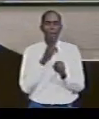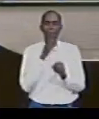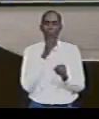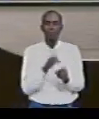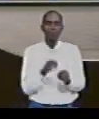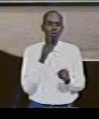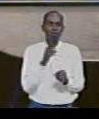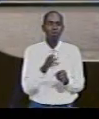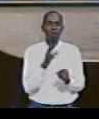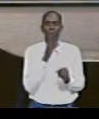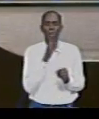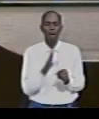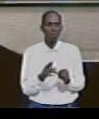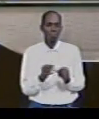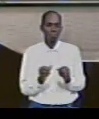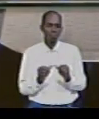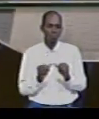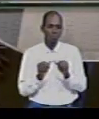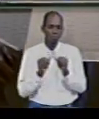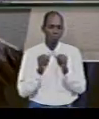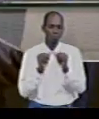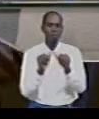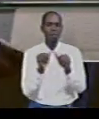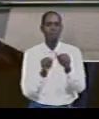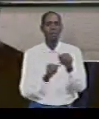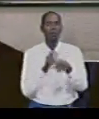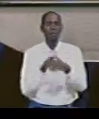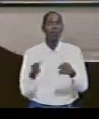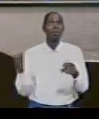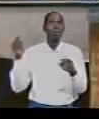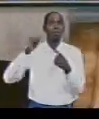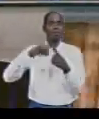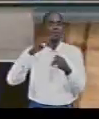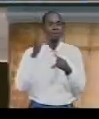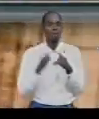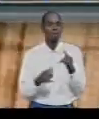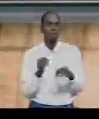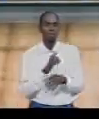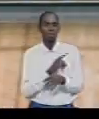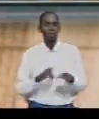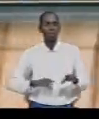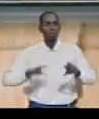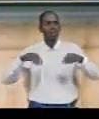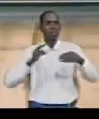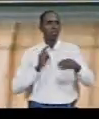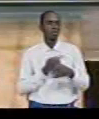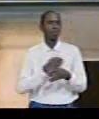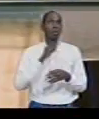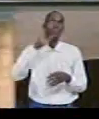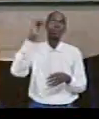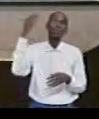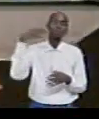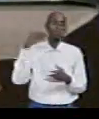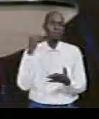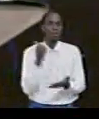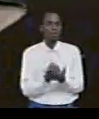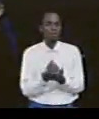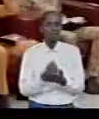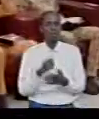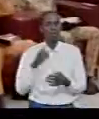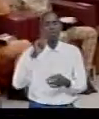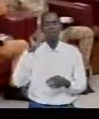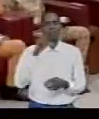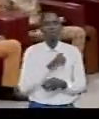steadfast every moment until the very end. The Lord grant us grace. The Lord grant us